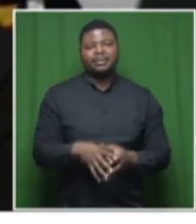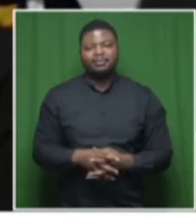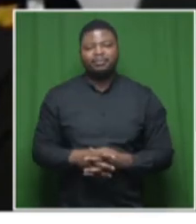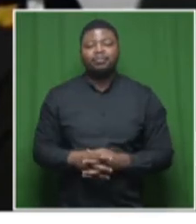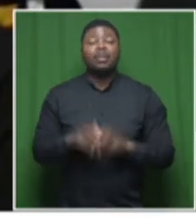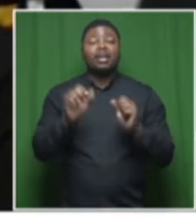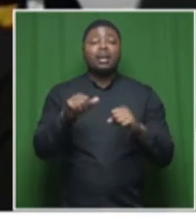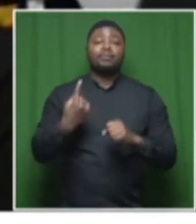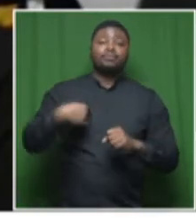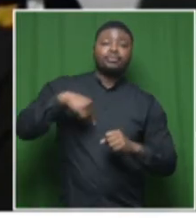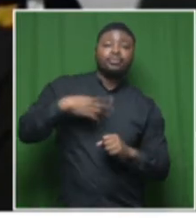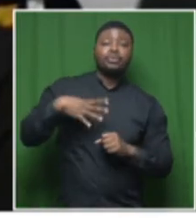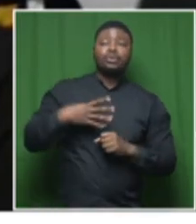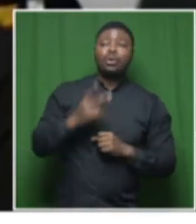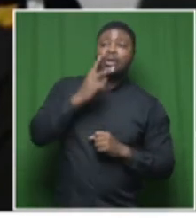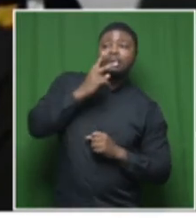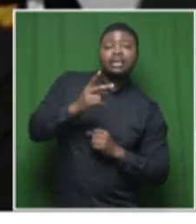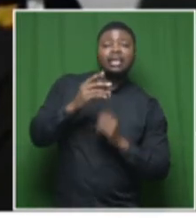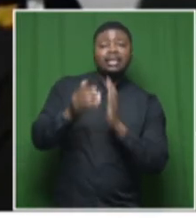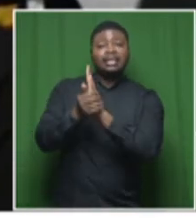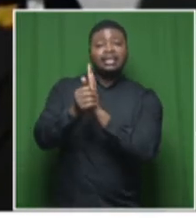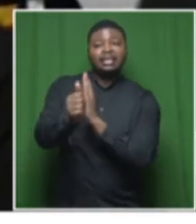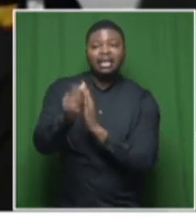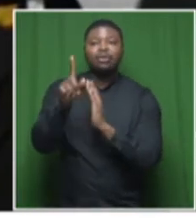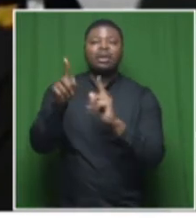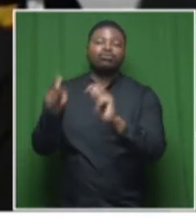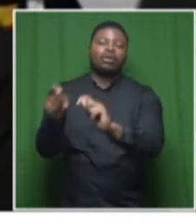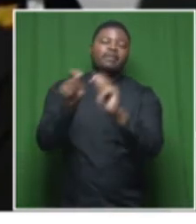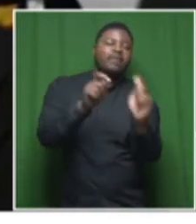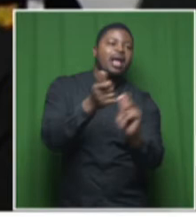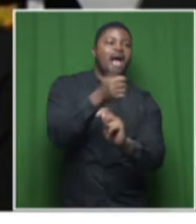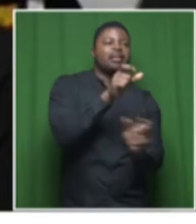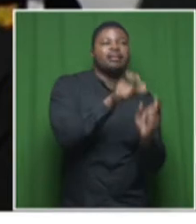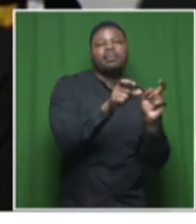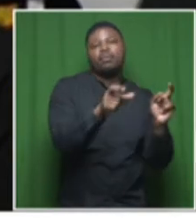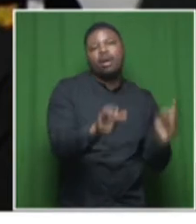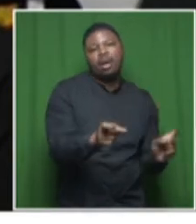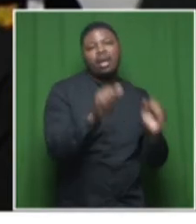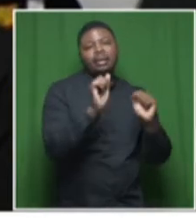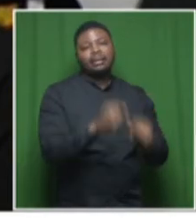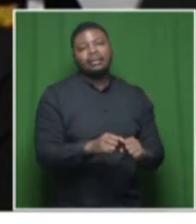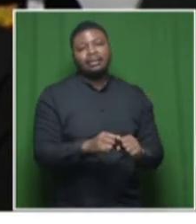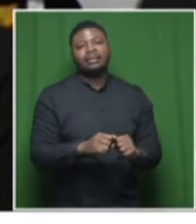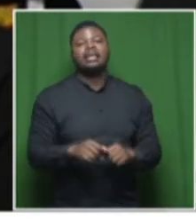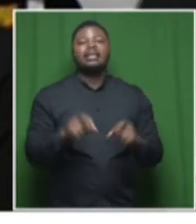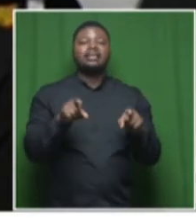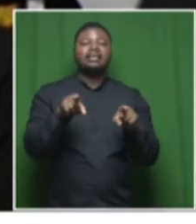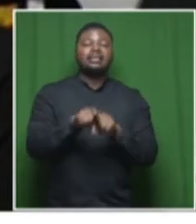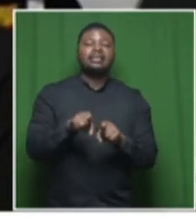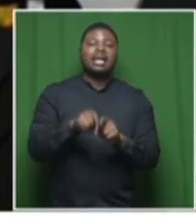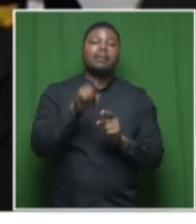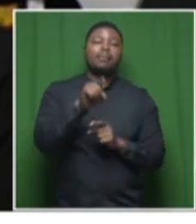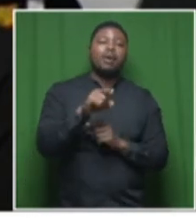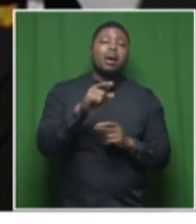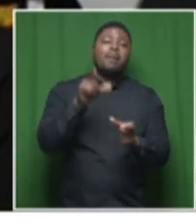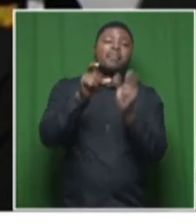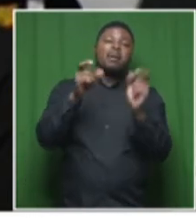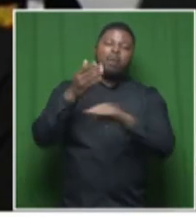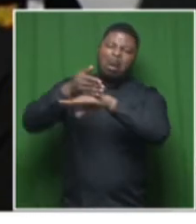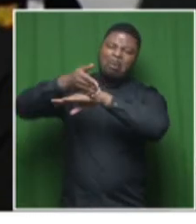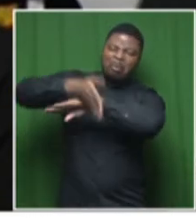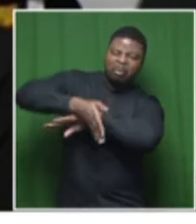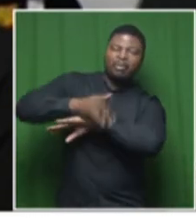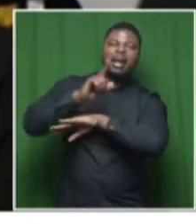want to see skills transfer in action. We want to see those who have been in this industry for the longest